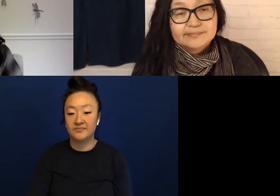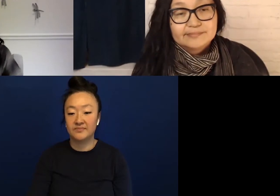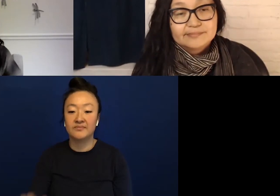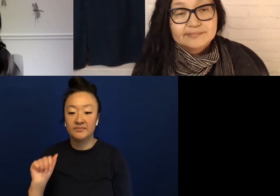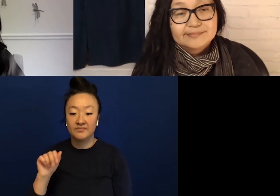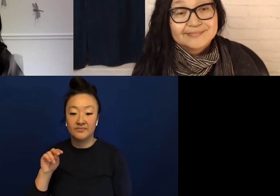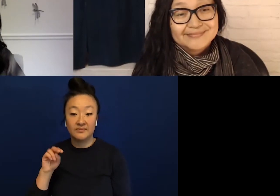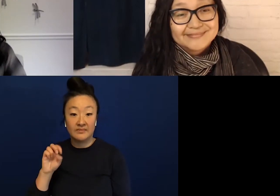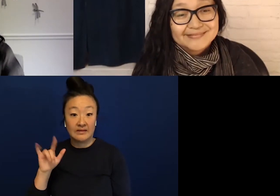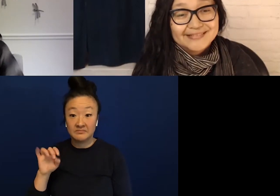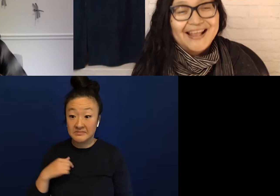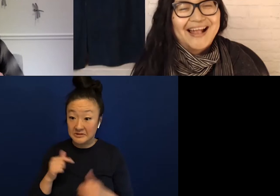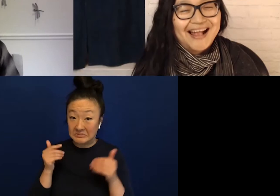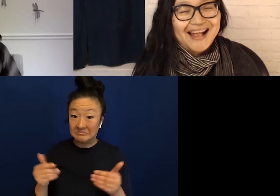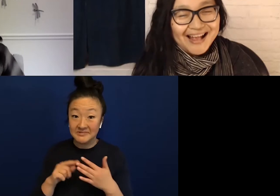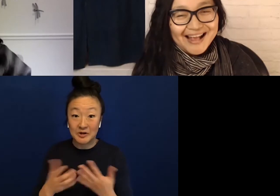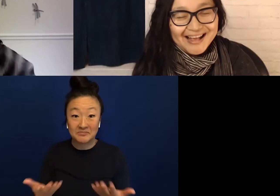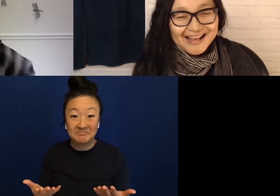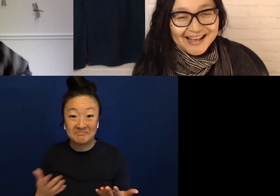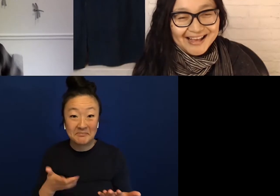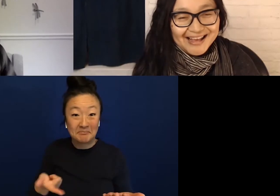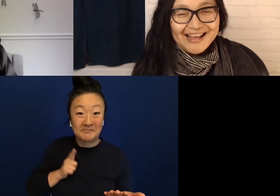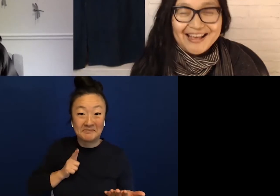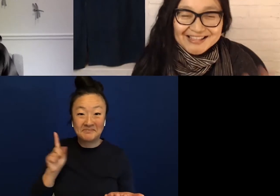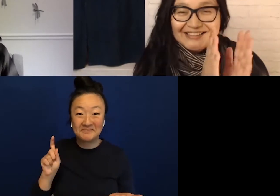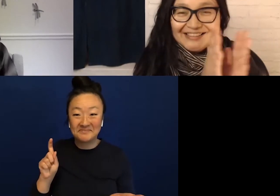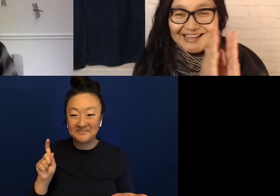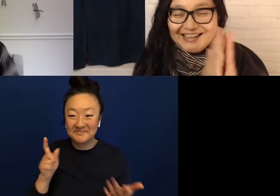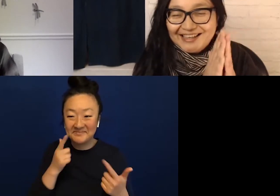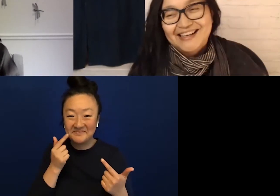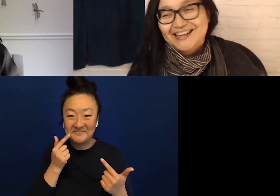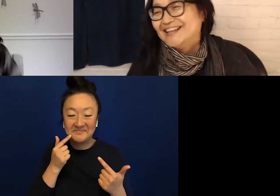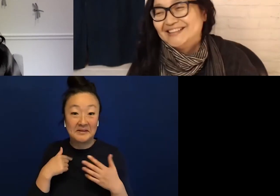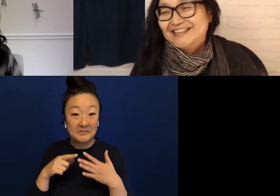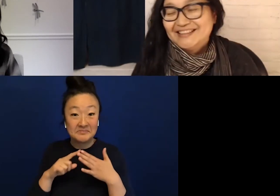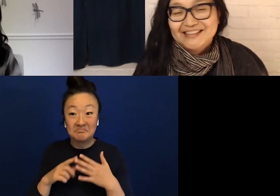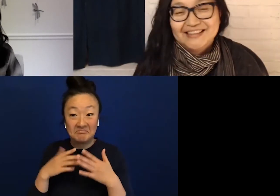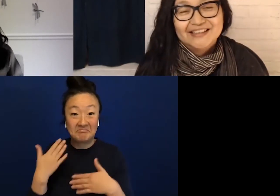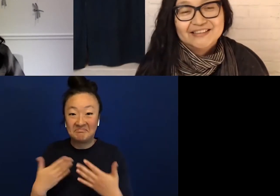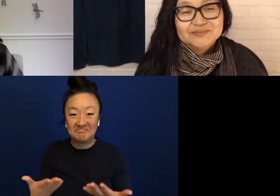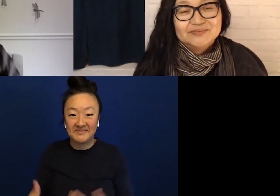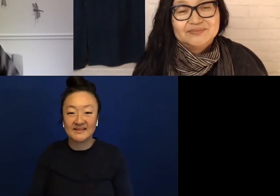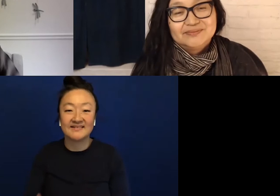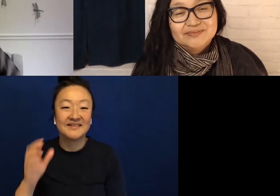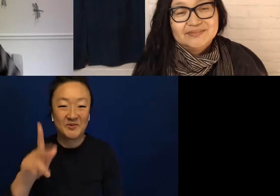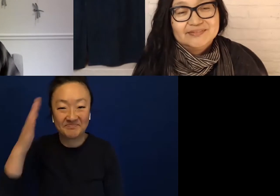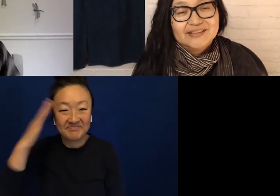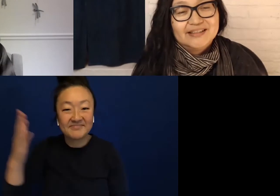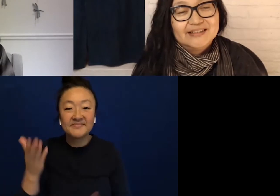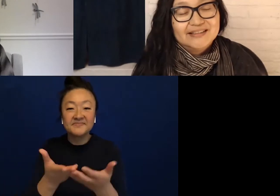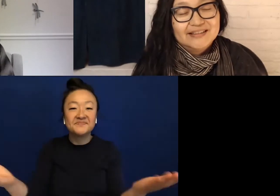Should I start now? Is it my turn to jump in? Okay. Hi all.